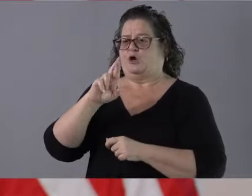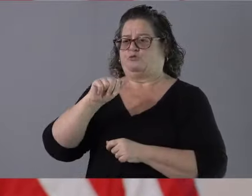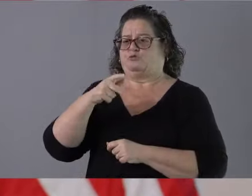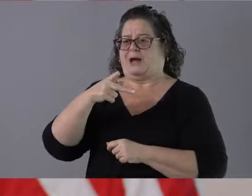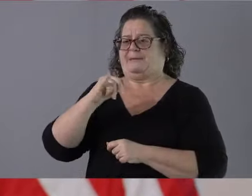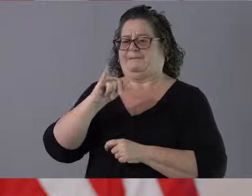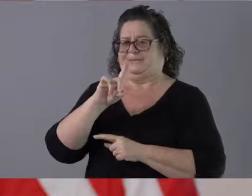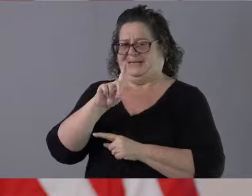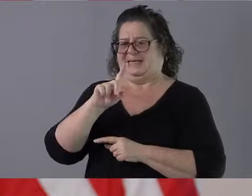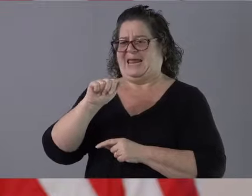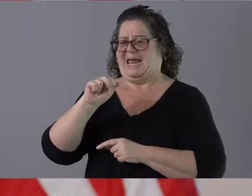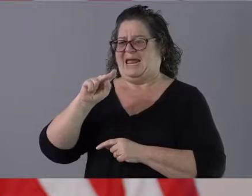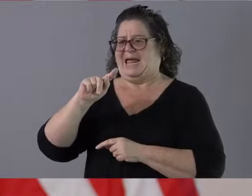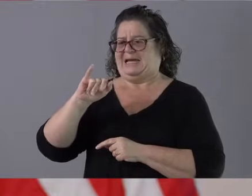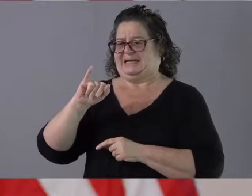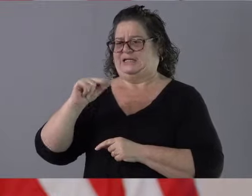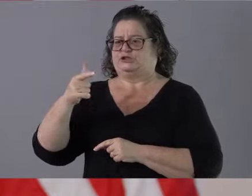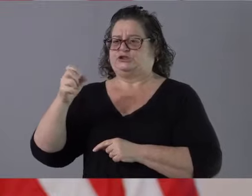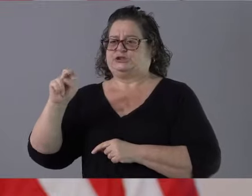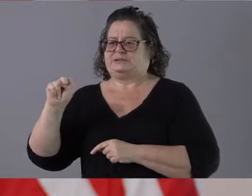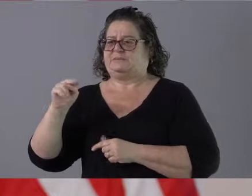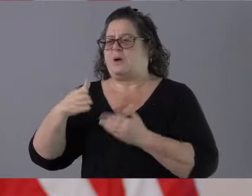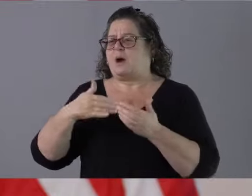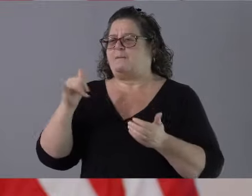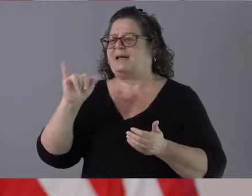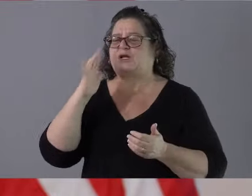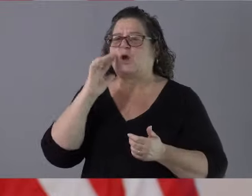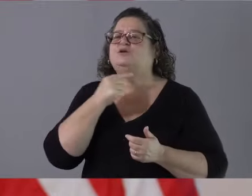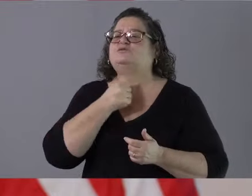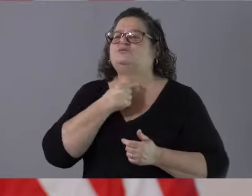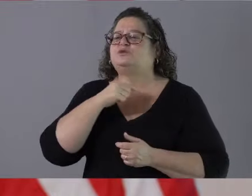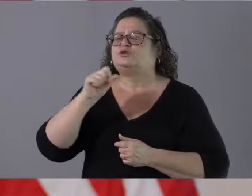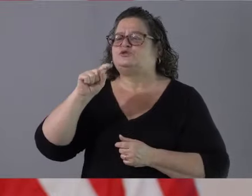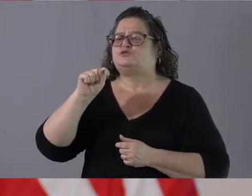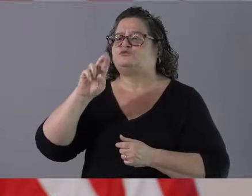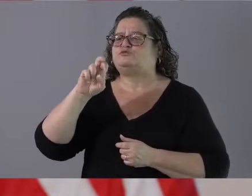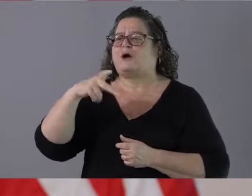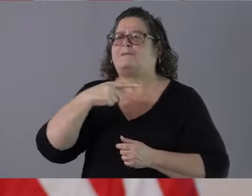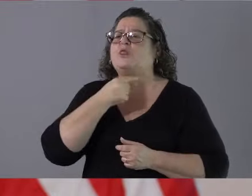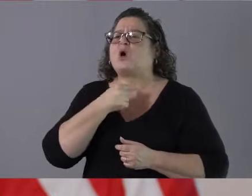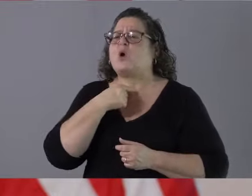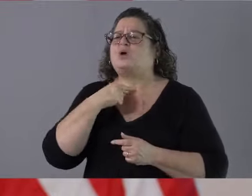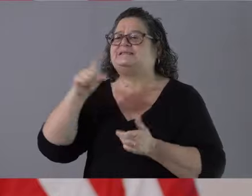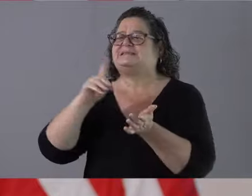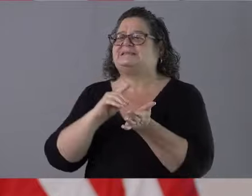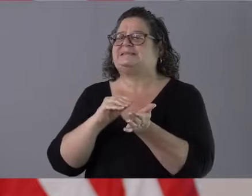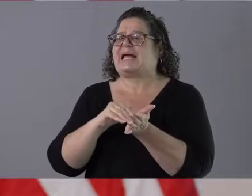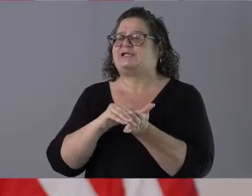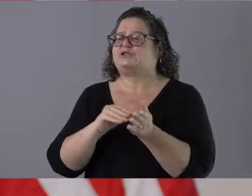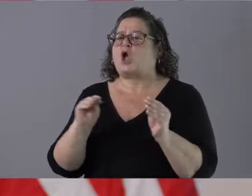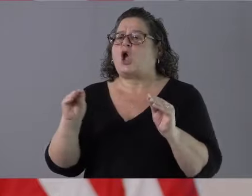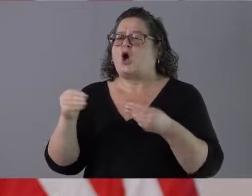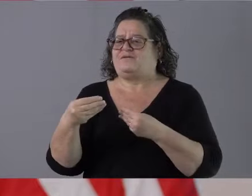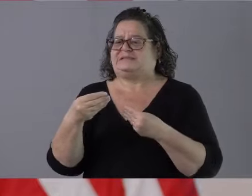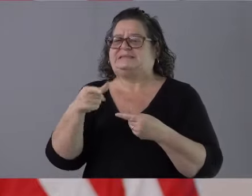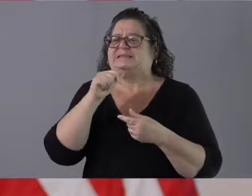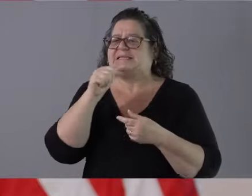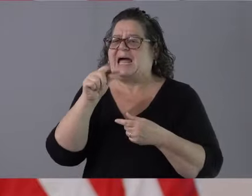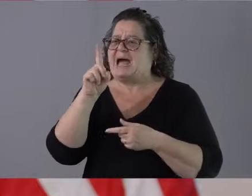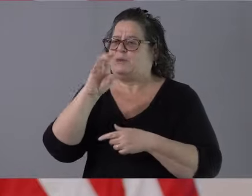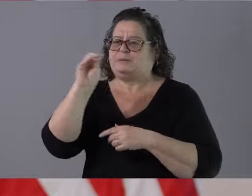and specificity aren't really what the PCR is, but it's a really good, just quick answer. So we're looking at how we could deploy